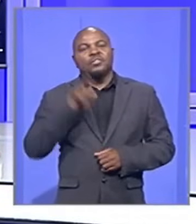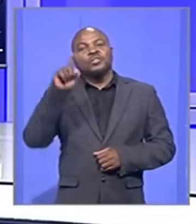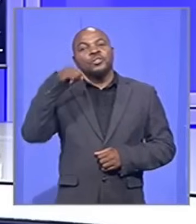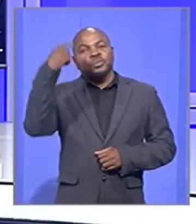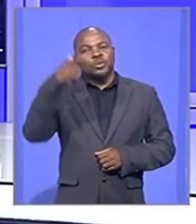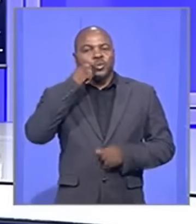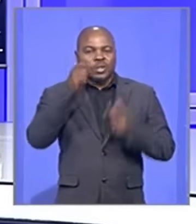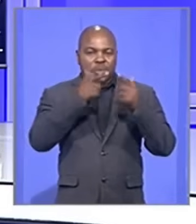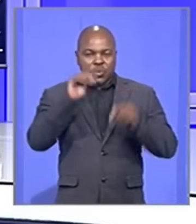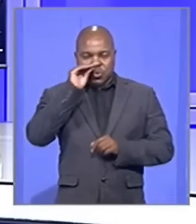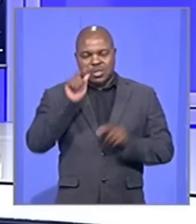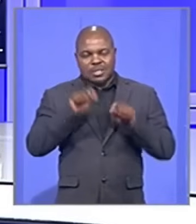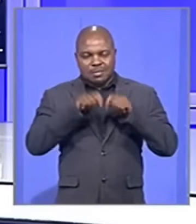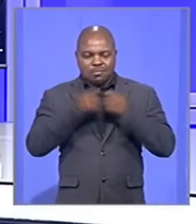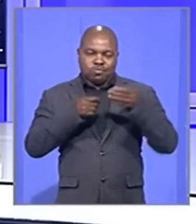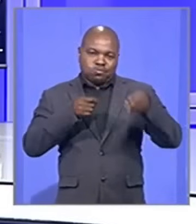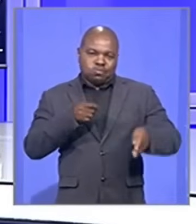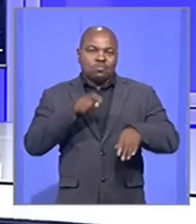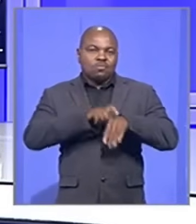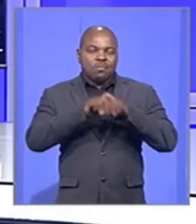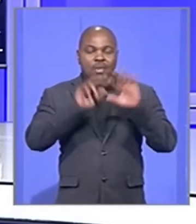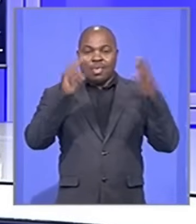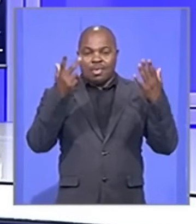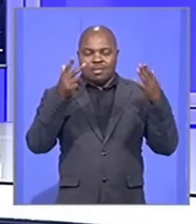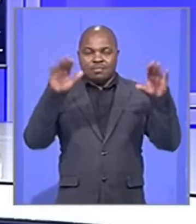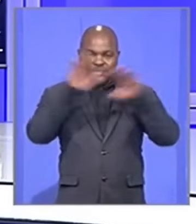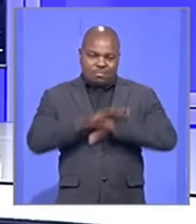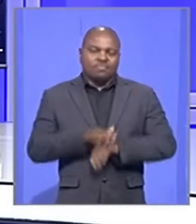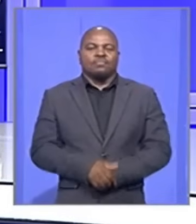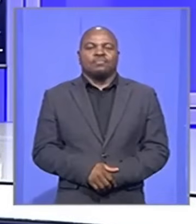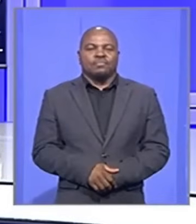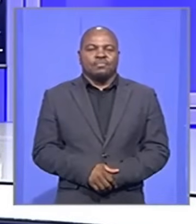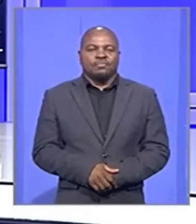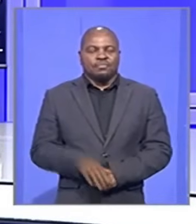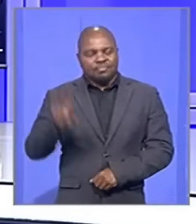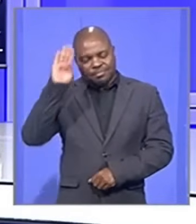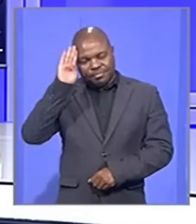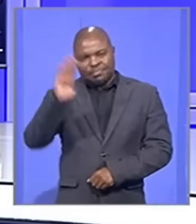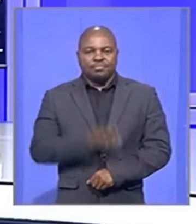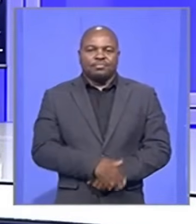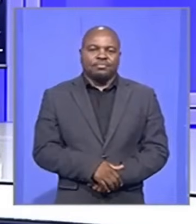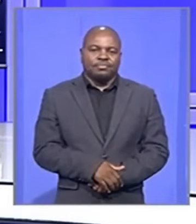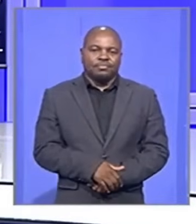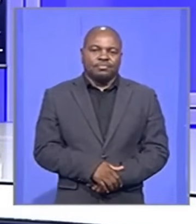wa rona wa ditaba tsa Setswana hosane ka hora ya borobedi ka phirimana. Ke utaba.